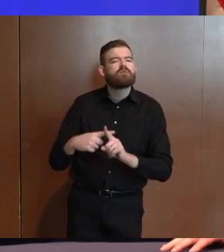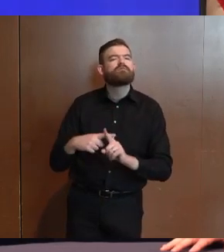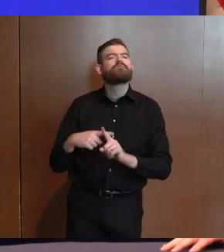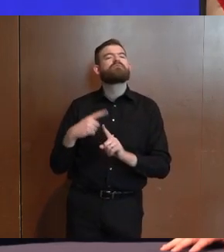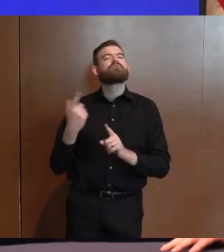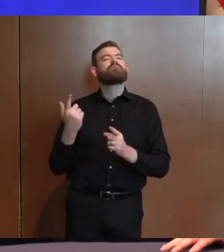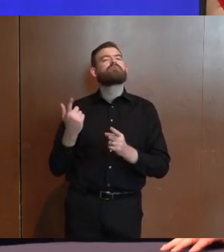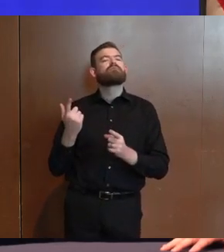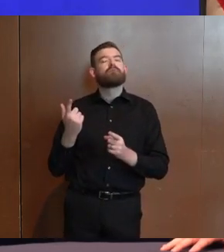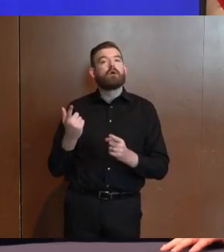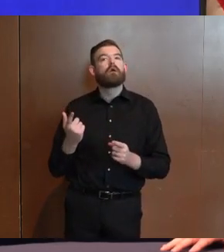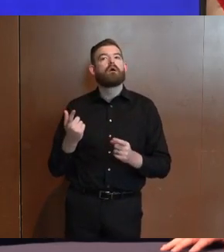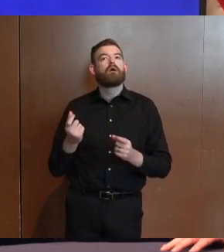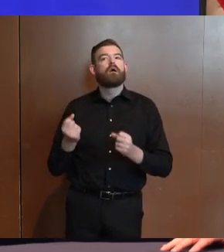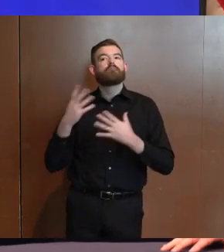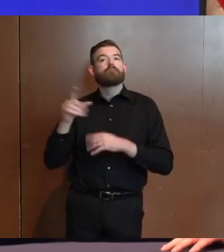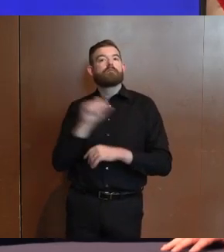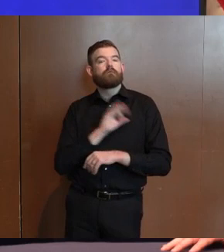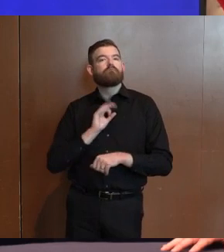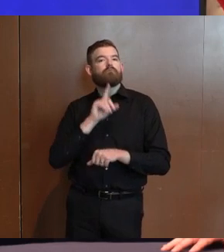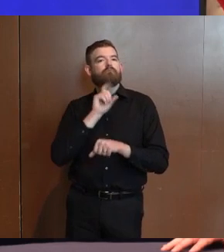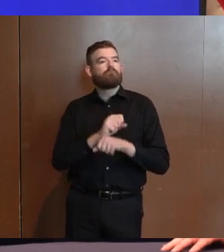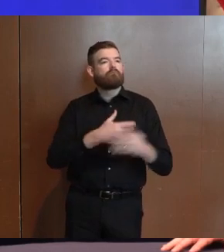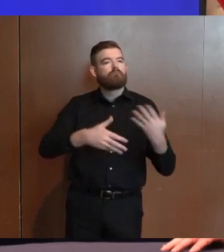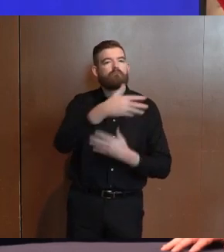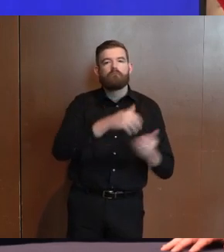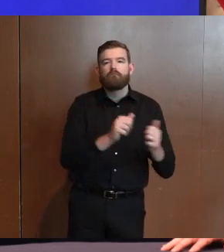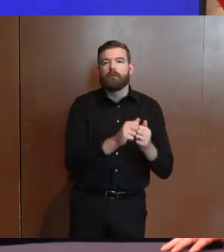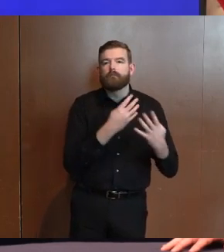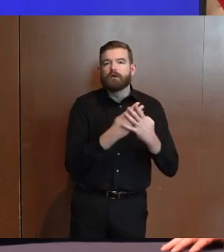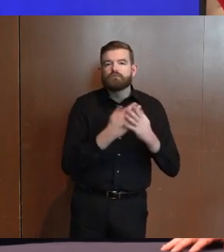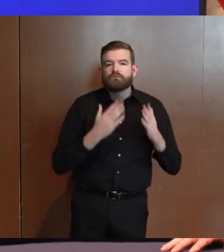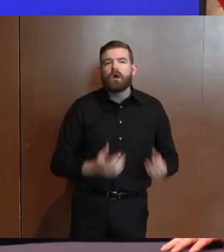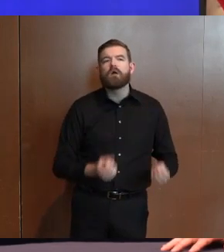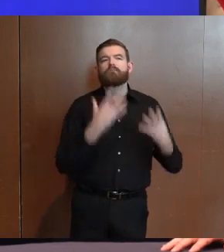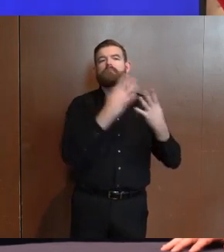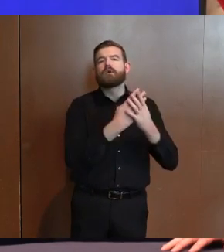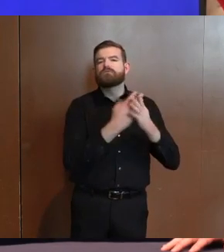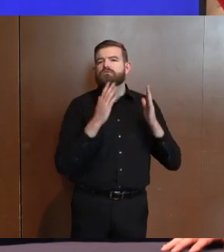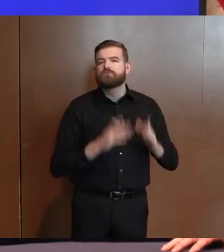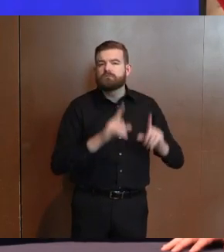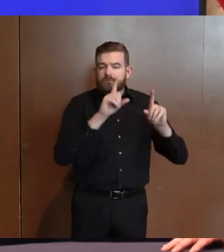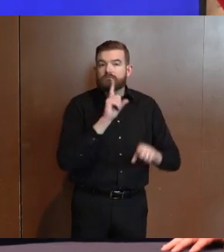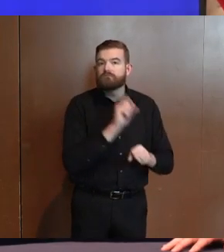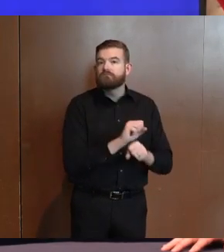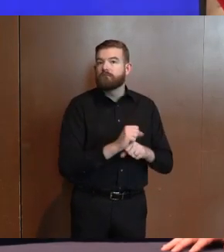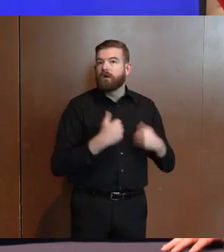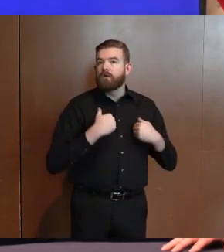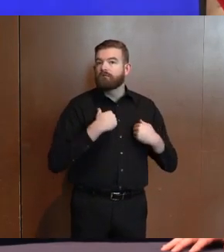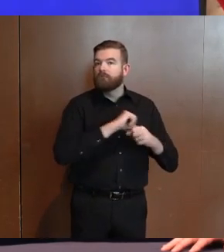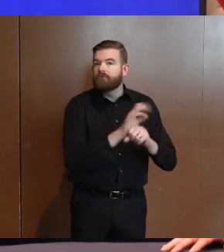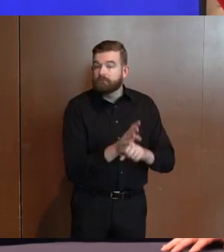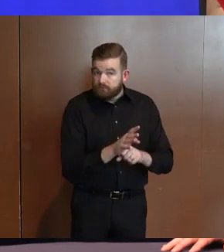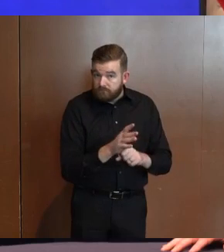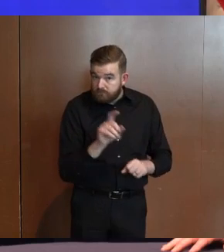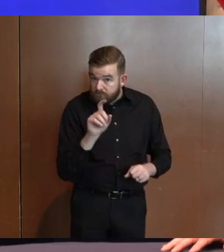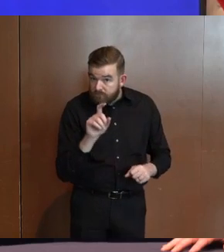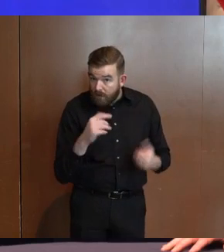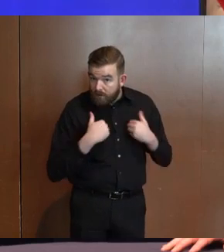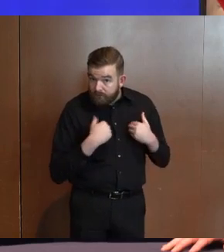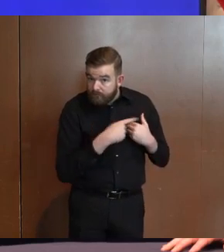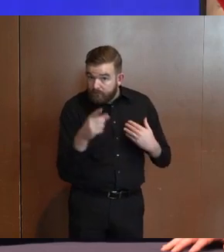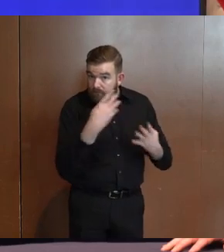where, how many prisoners have you tested, and how many are positive? If you've not tested prisoners, why not, given reports that some prisoners are showing at least some